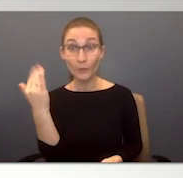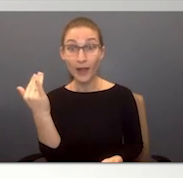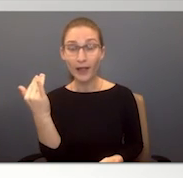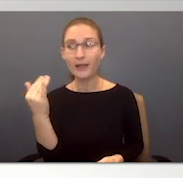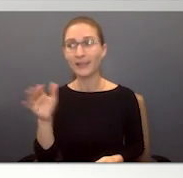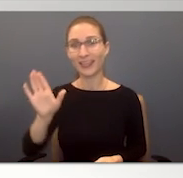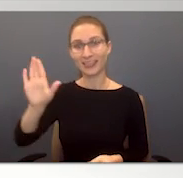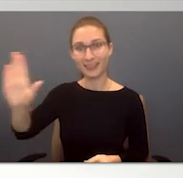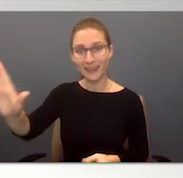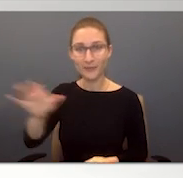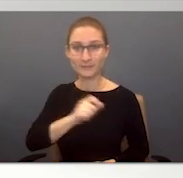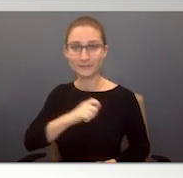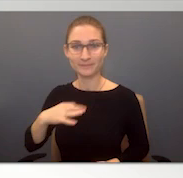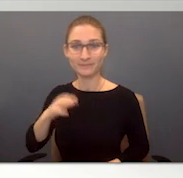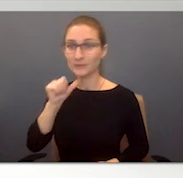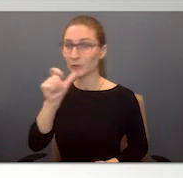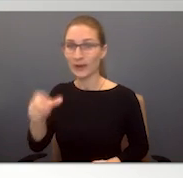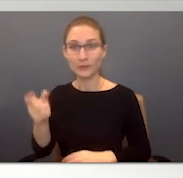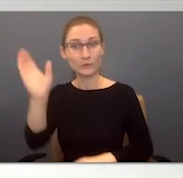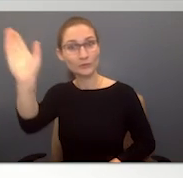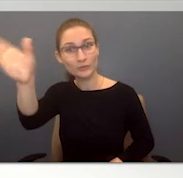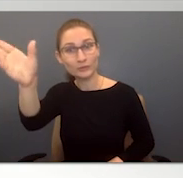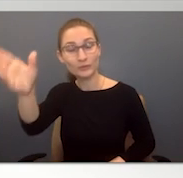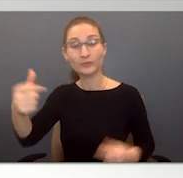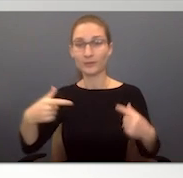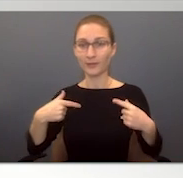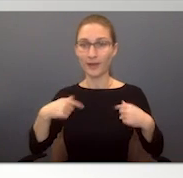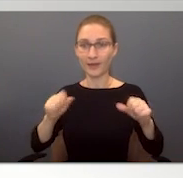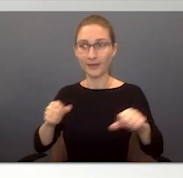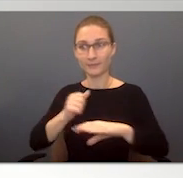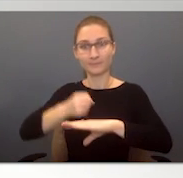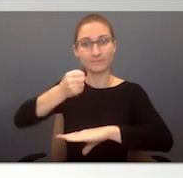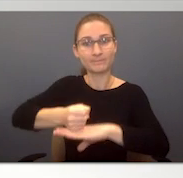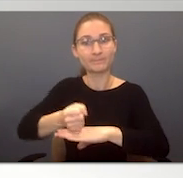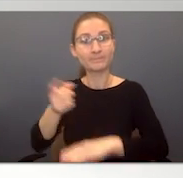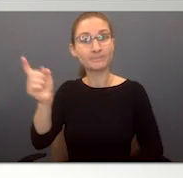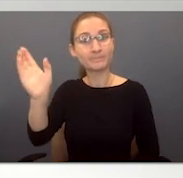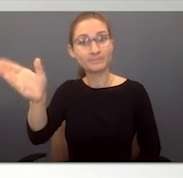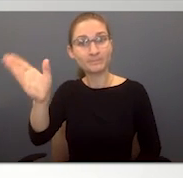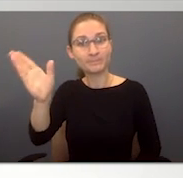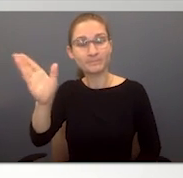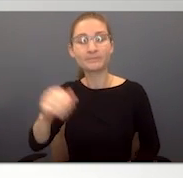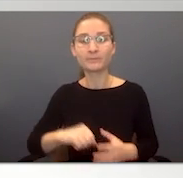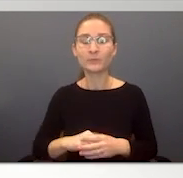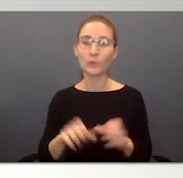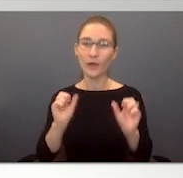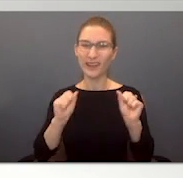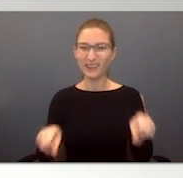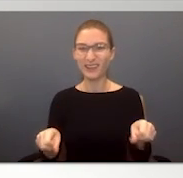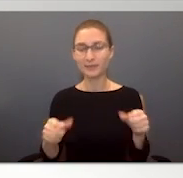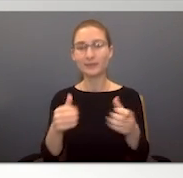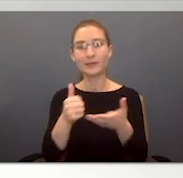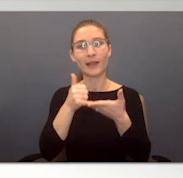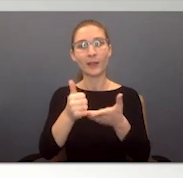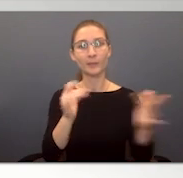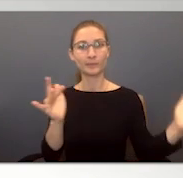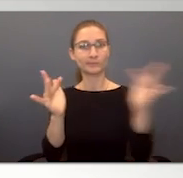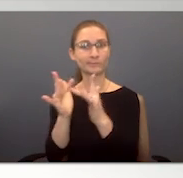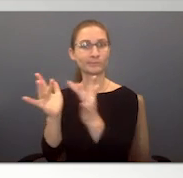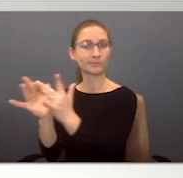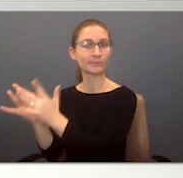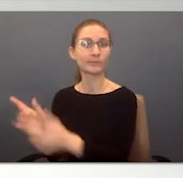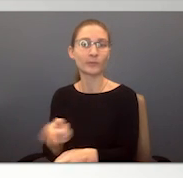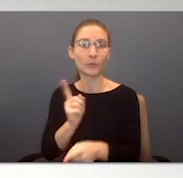doing them because then they don't have to come out and do them. And so I will get people in touch with the necessary emergency